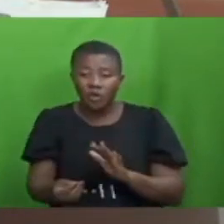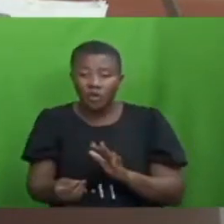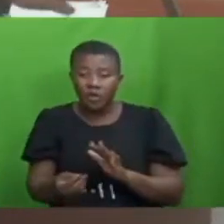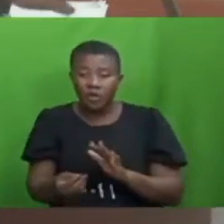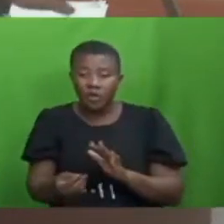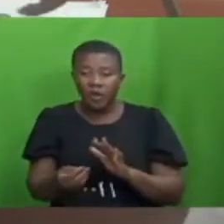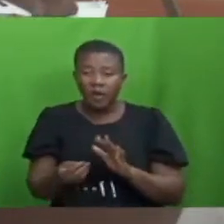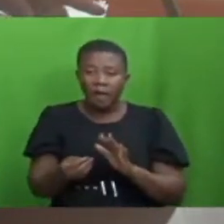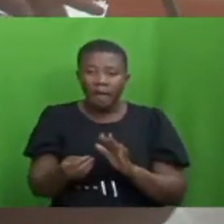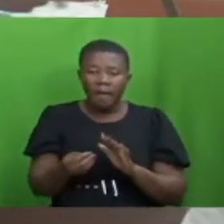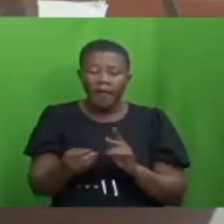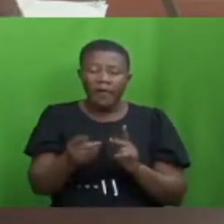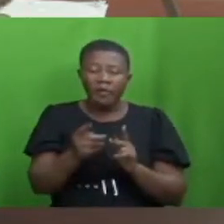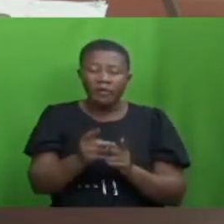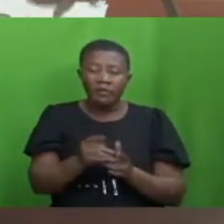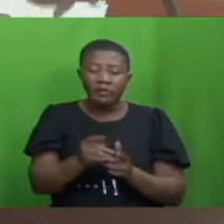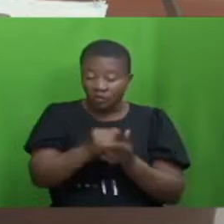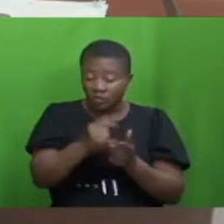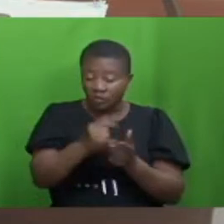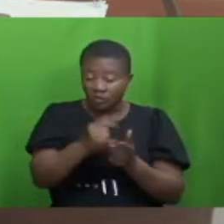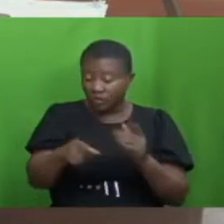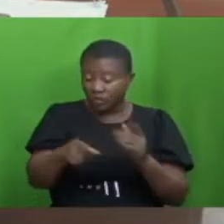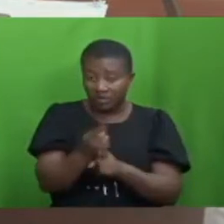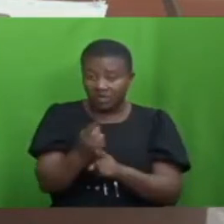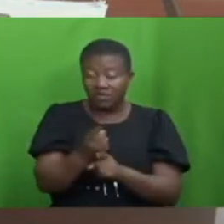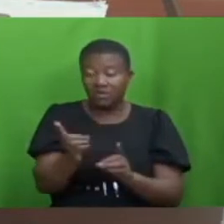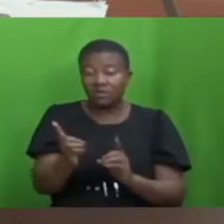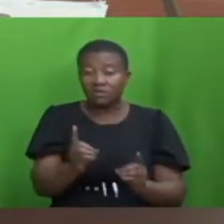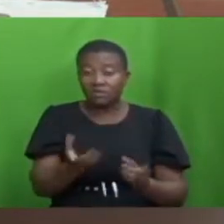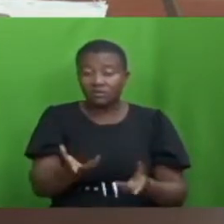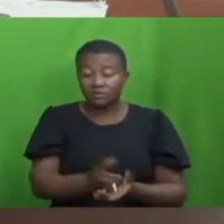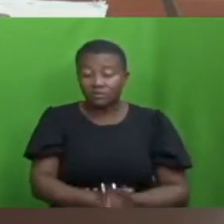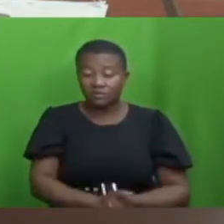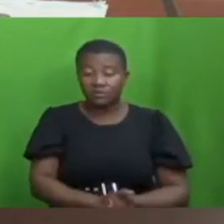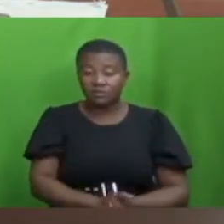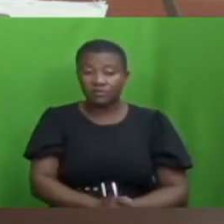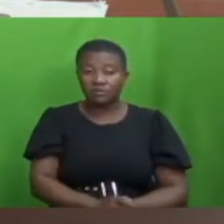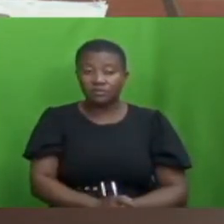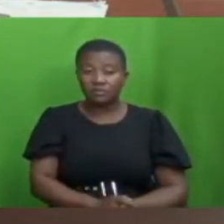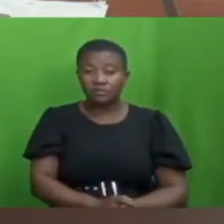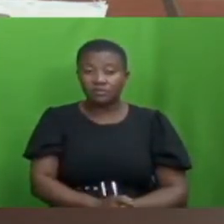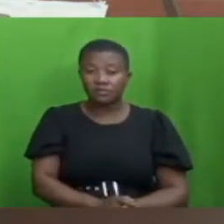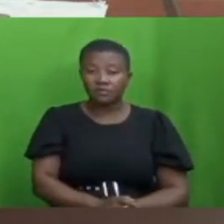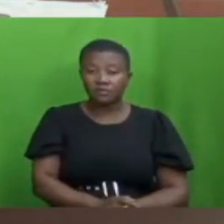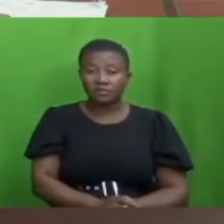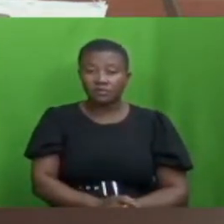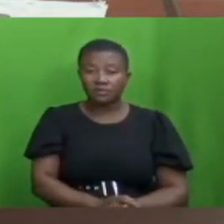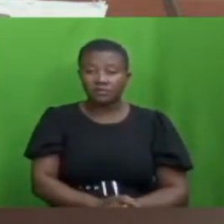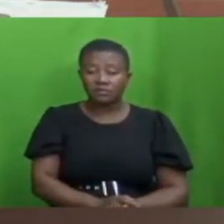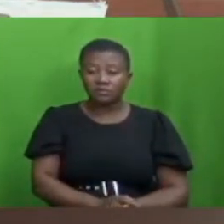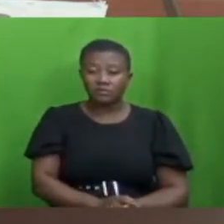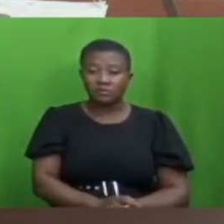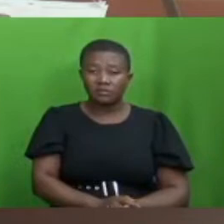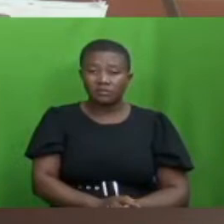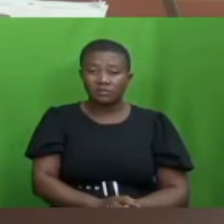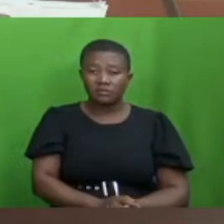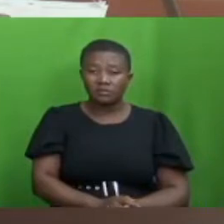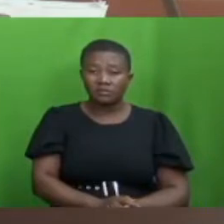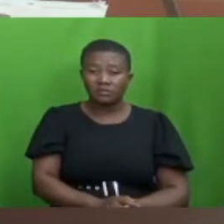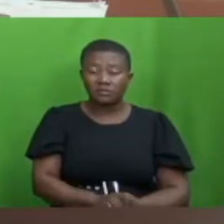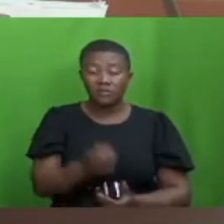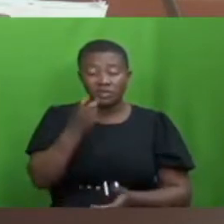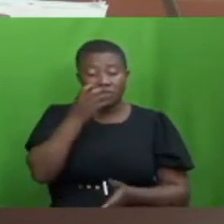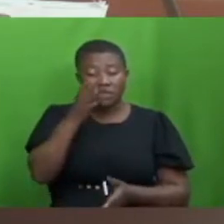event. He needed to leave the House with a copy. So he needed to lay it, which is what he just